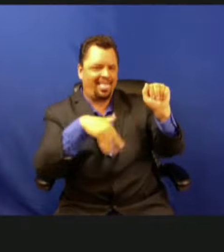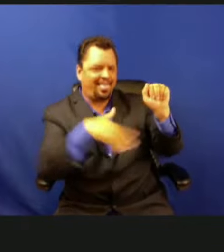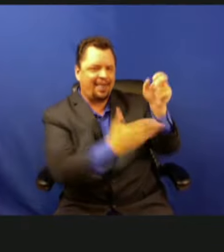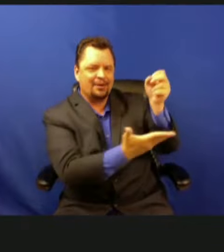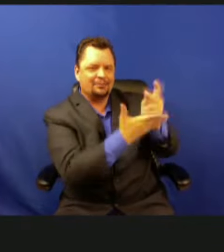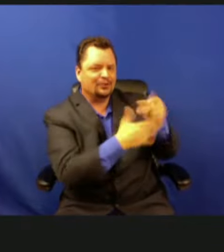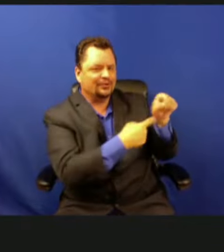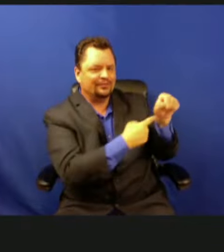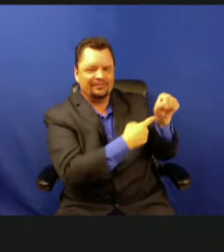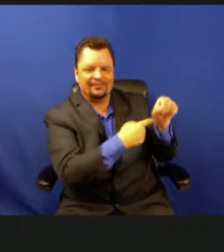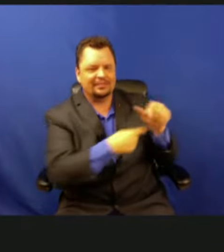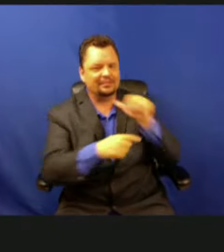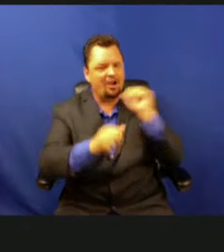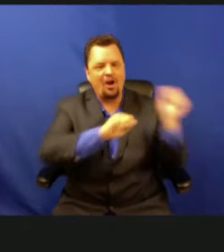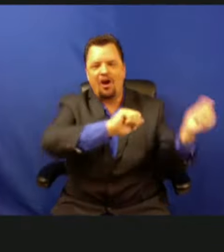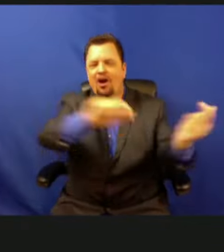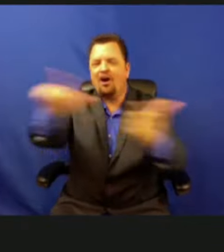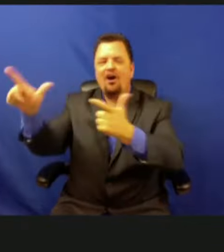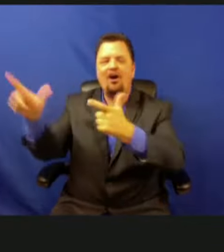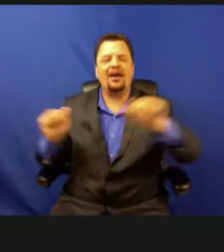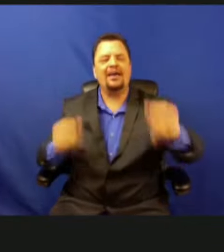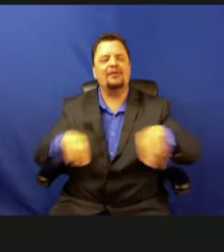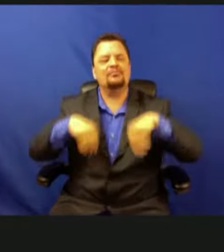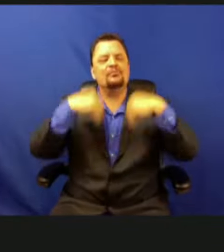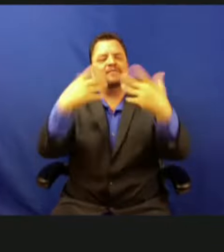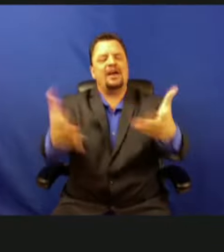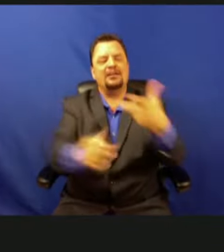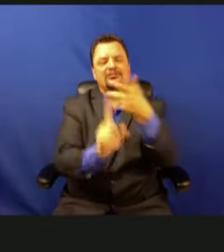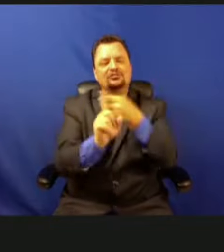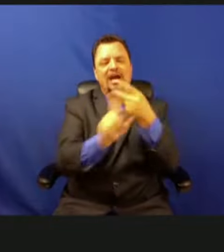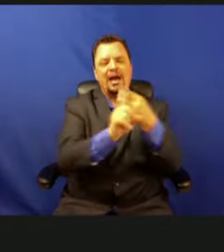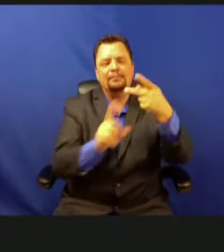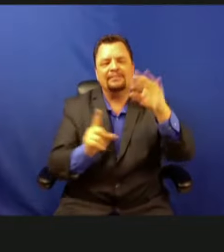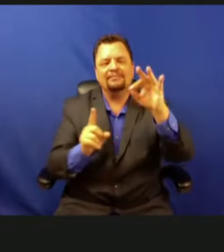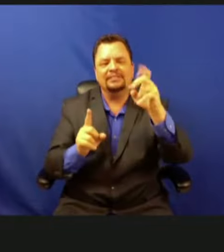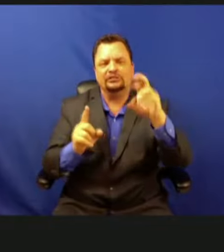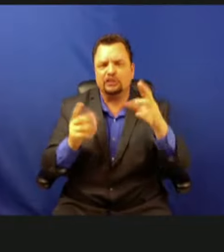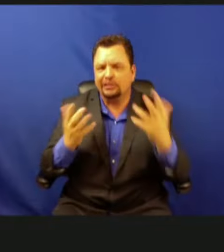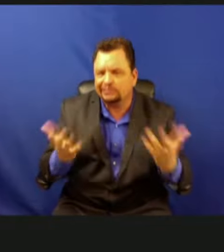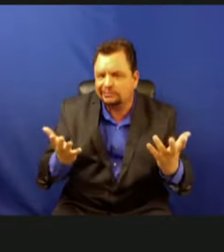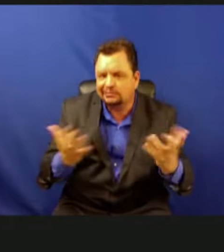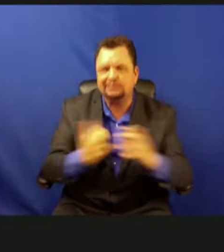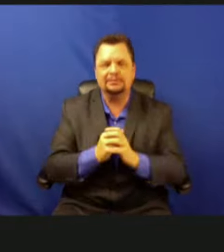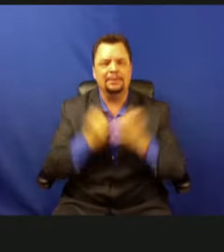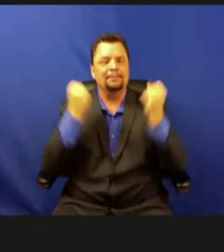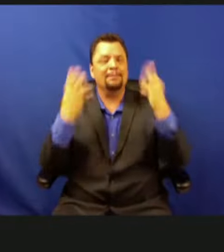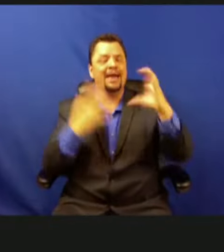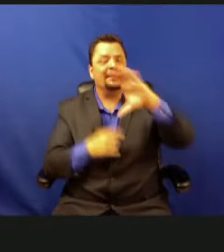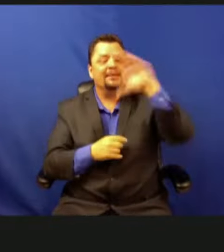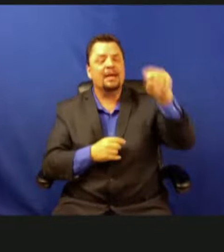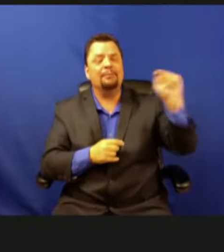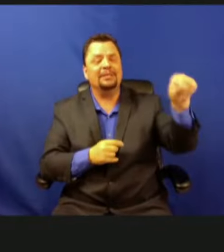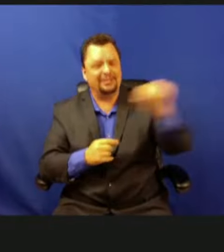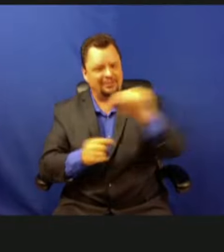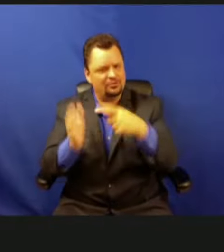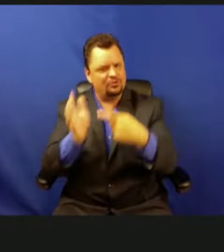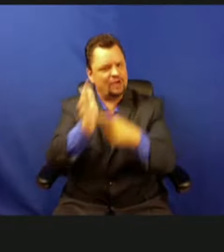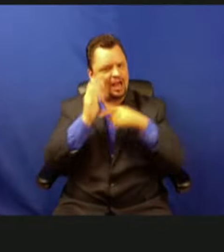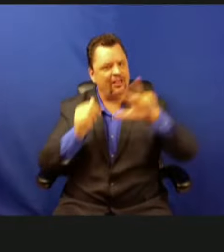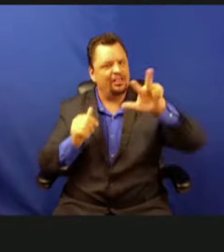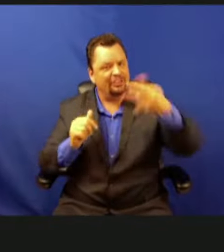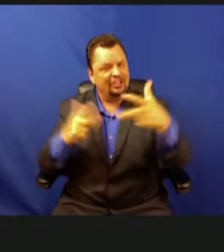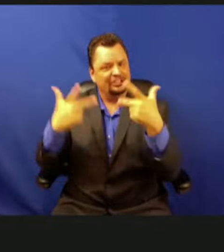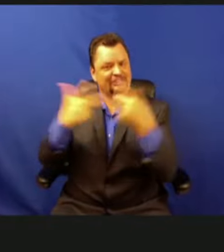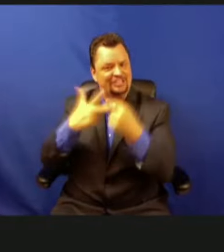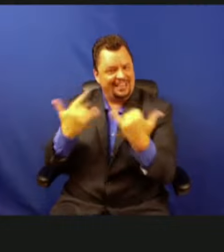our capacity, especially as many employers have also required a first dose by the end of September. We want to show that we're generally ready. I